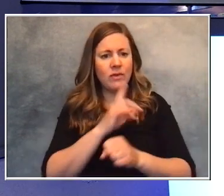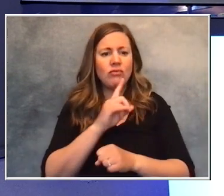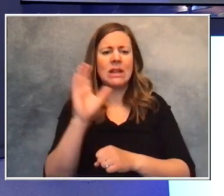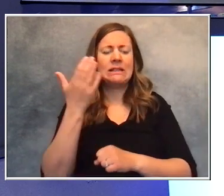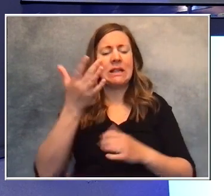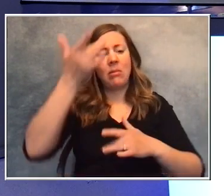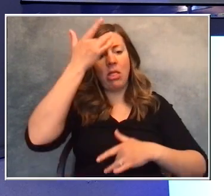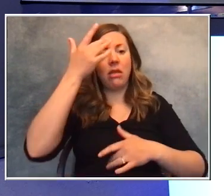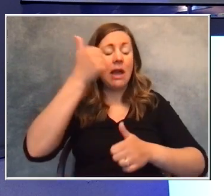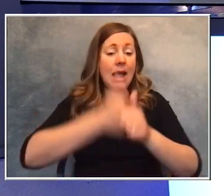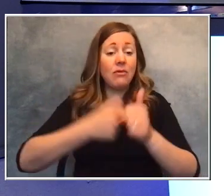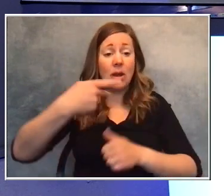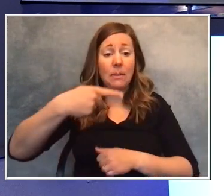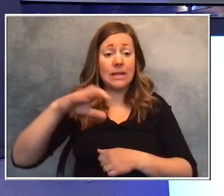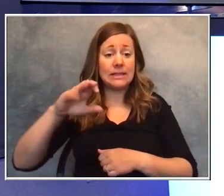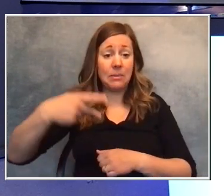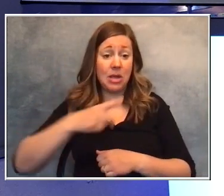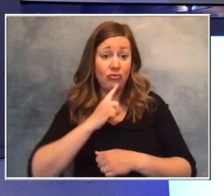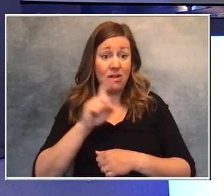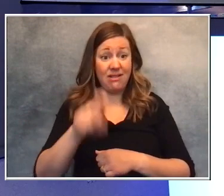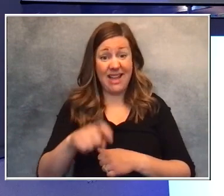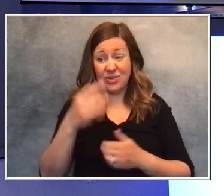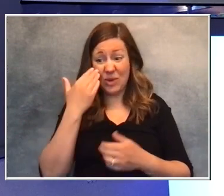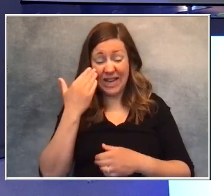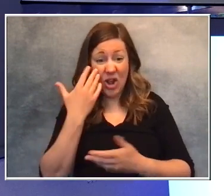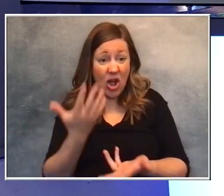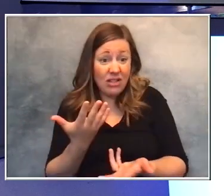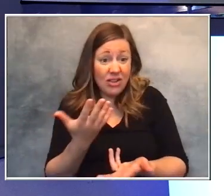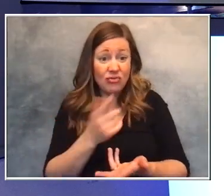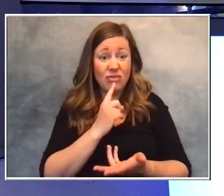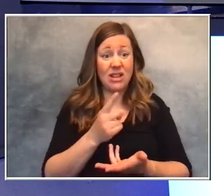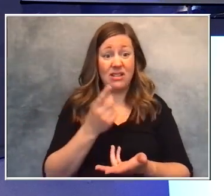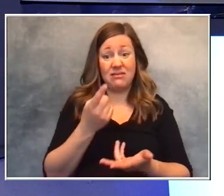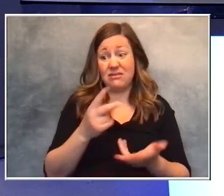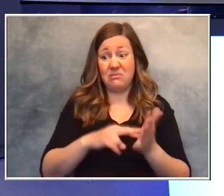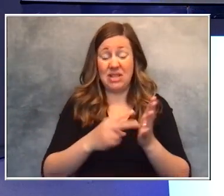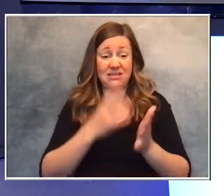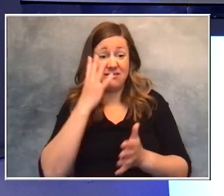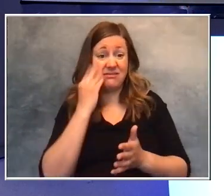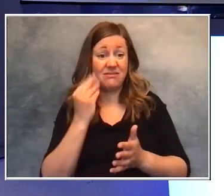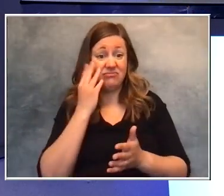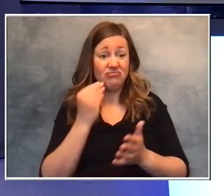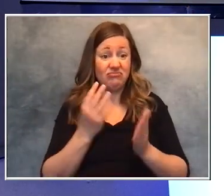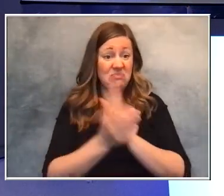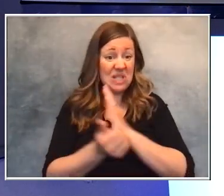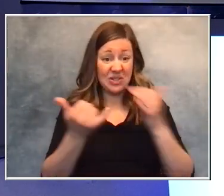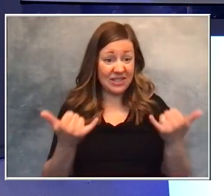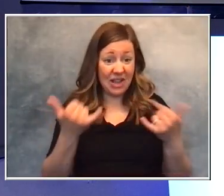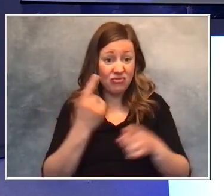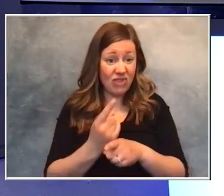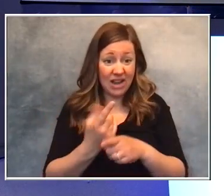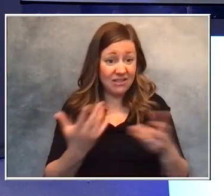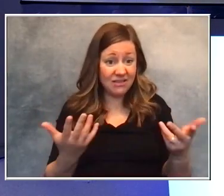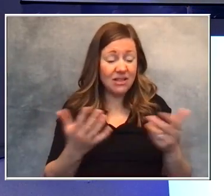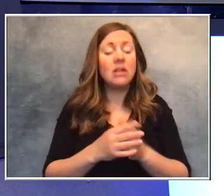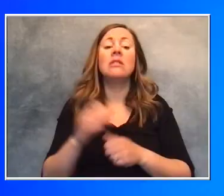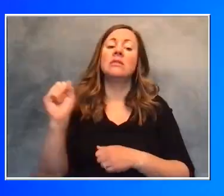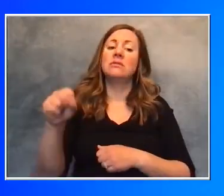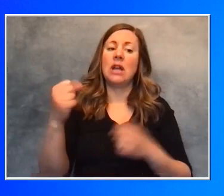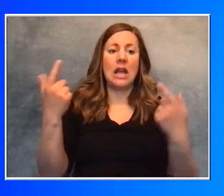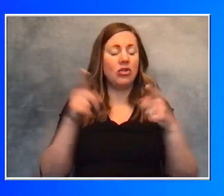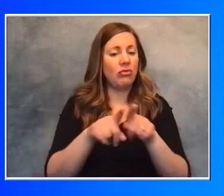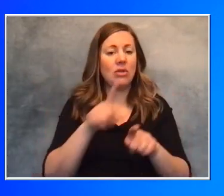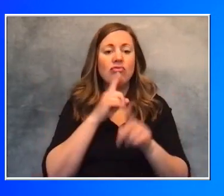care provider has to be not only familiar with, but skilled in now, because it's everywhere. So I agree with you, Dr. Stites. It's really important that we have both, that we